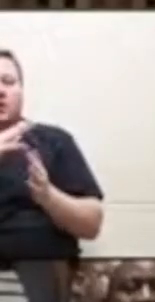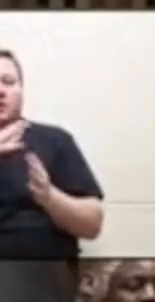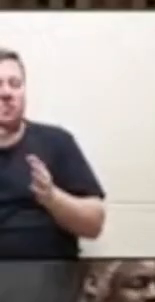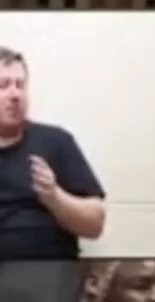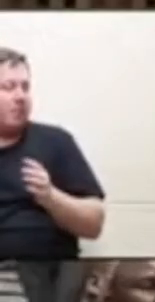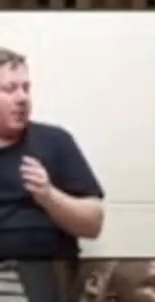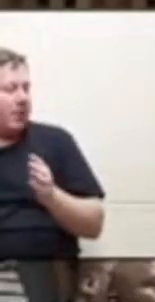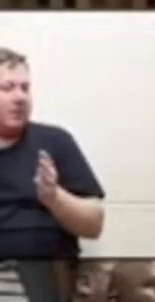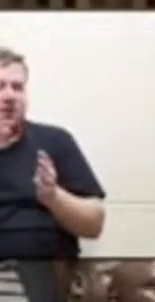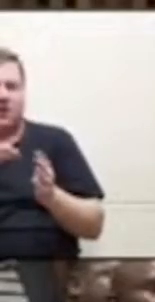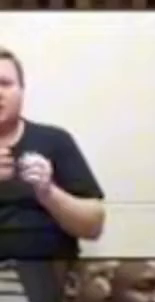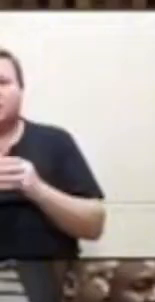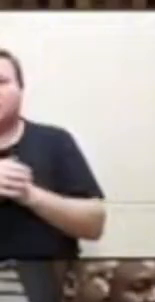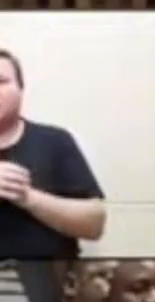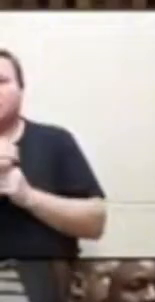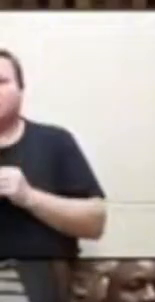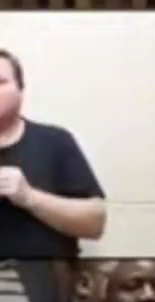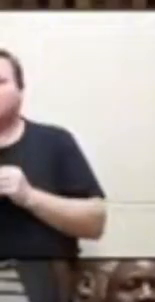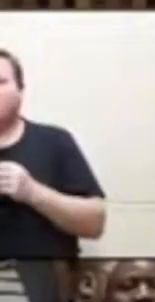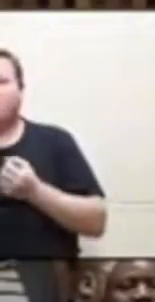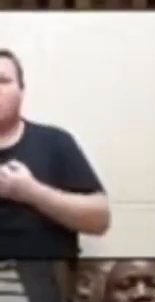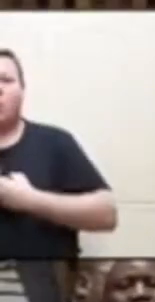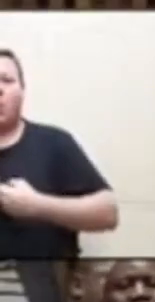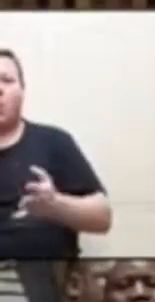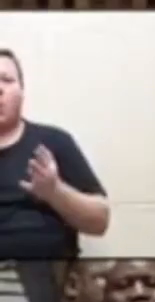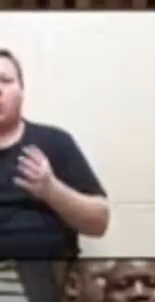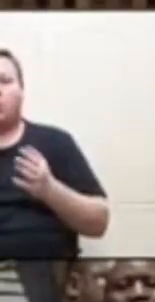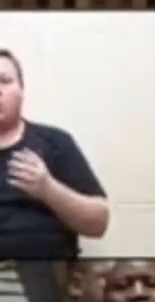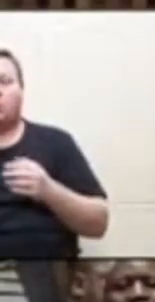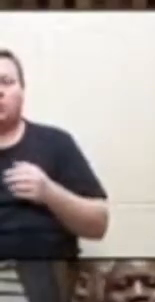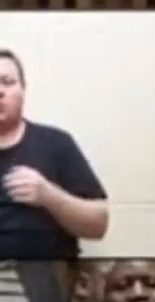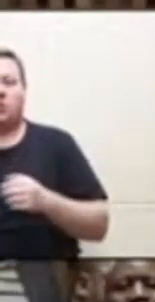the municipality, but we don't want to make a global